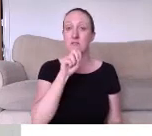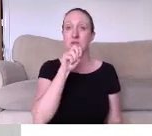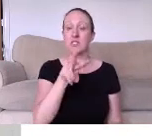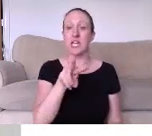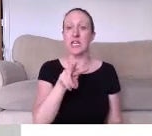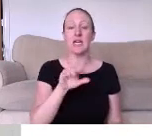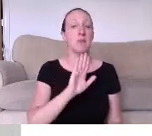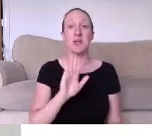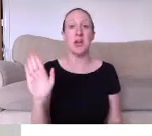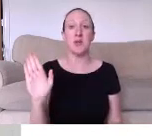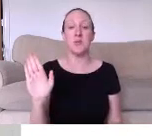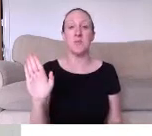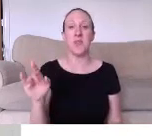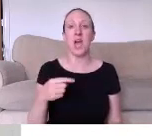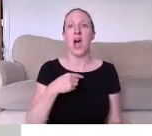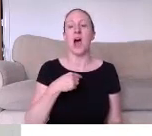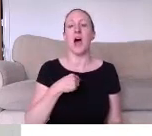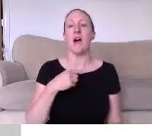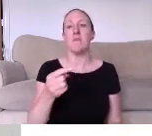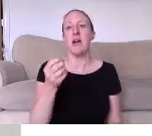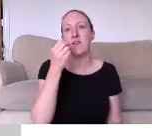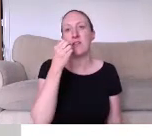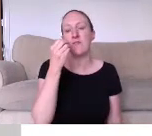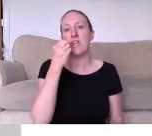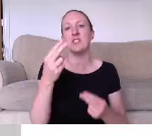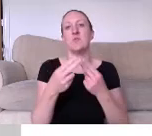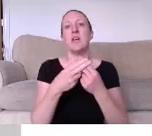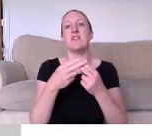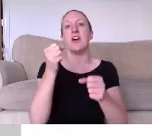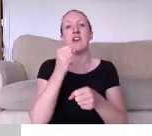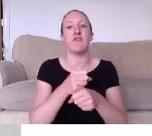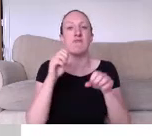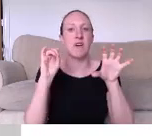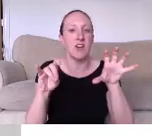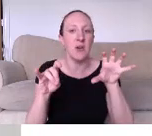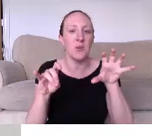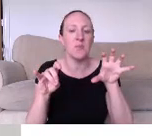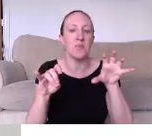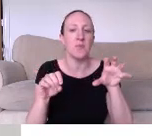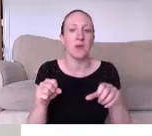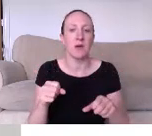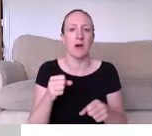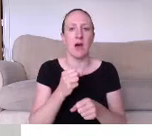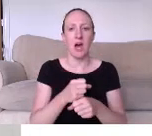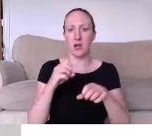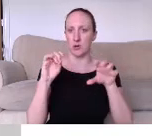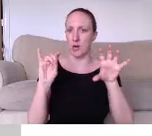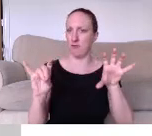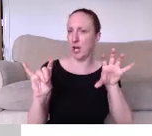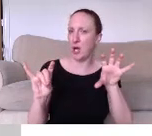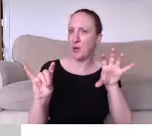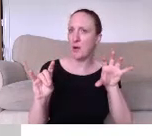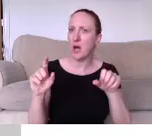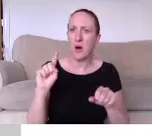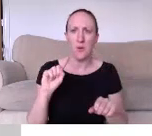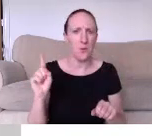wonderfully good of you, snake, but no. I'm having a feast with a Gruffalo." "A